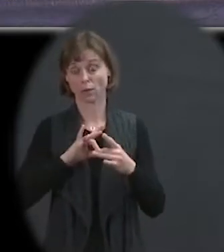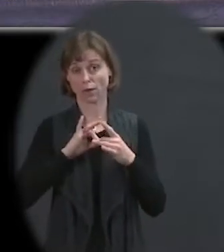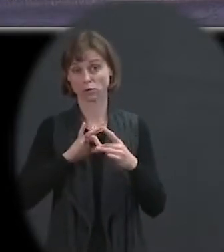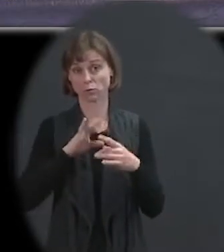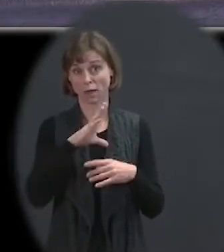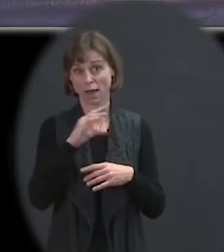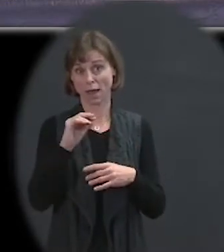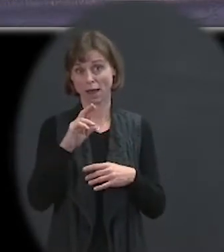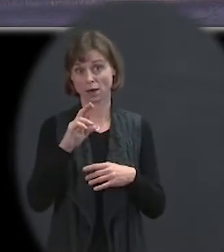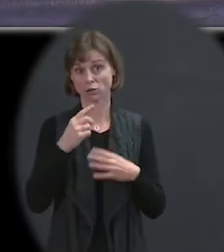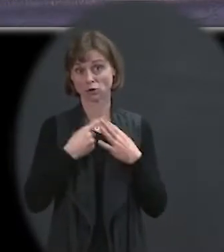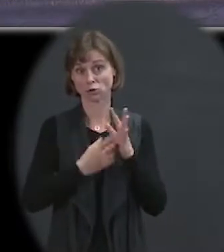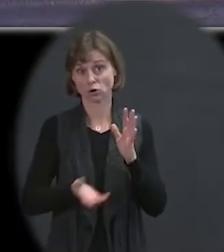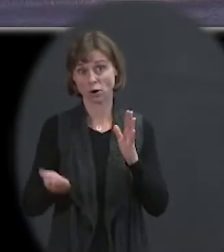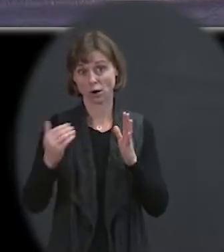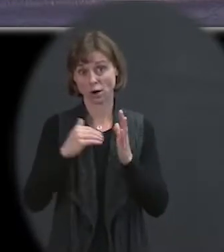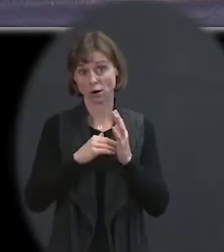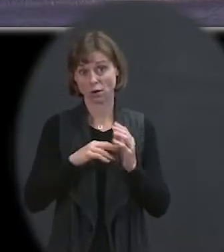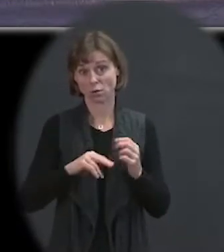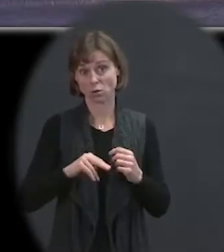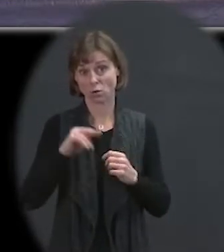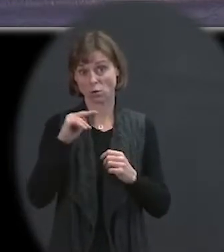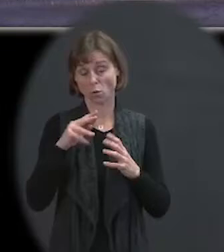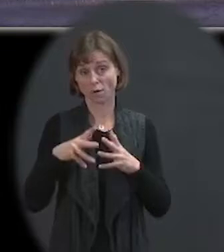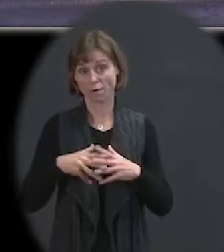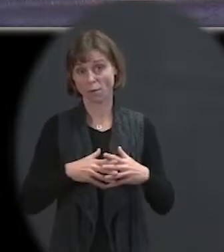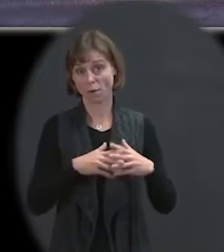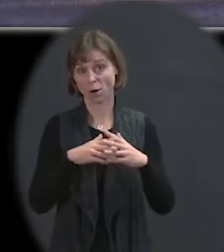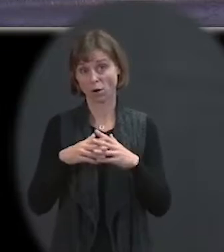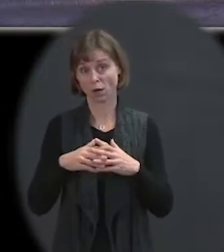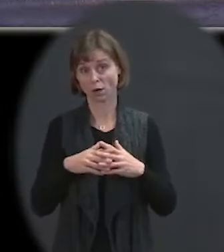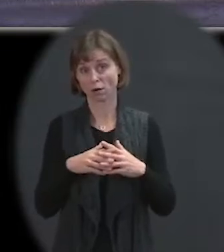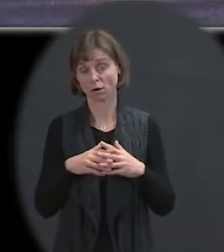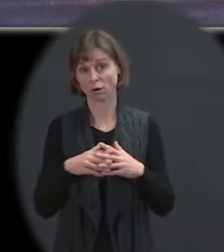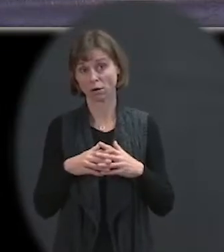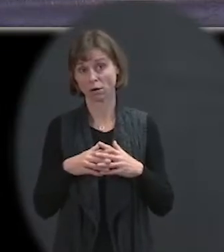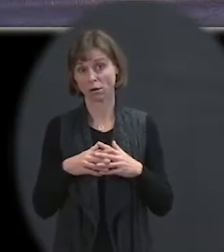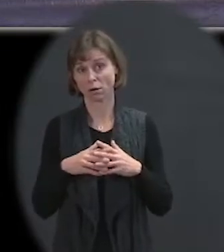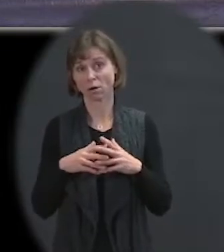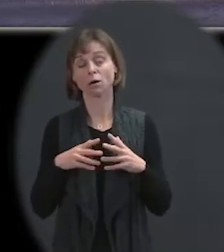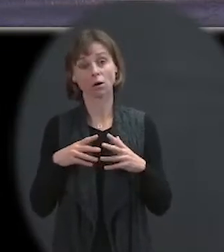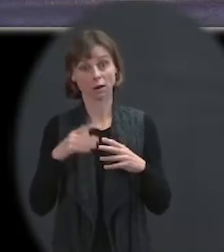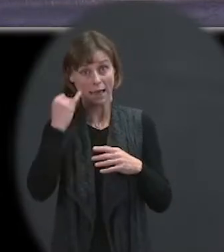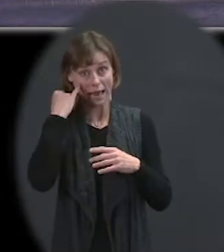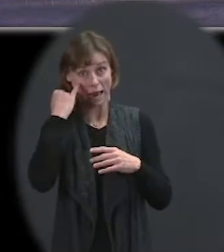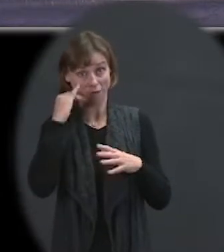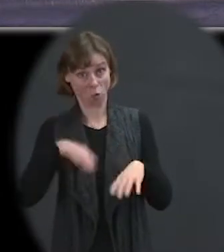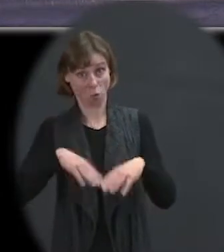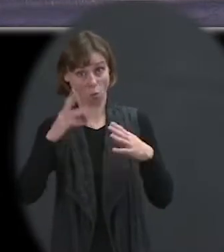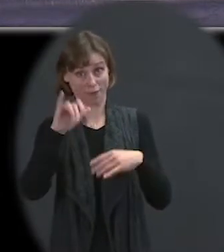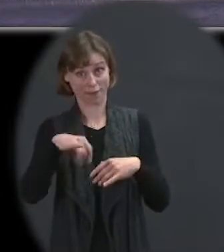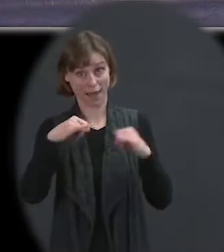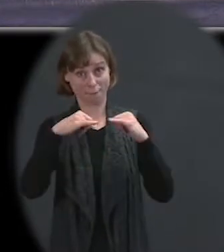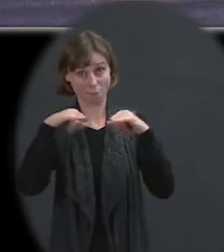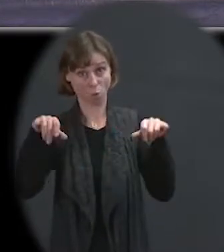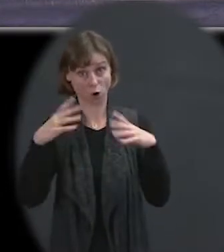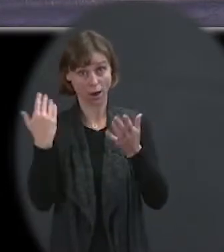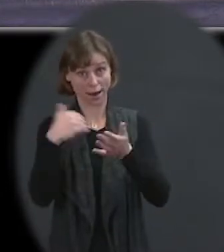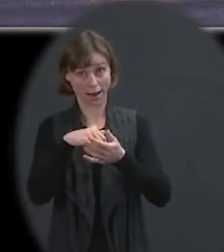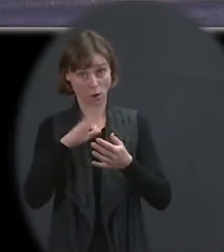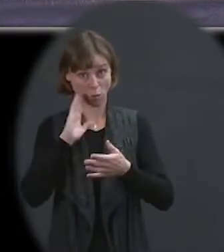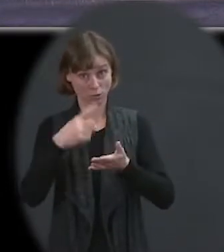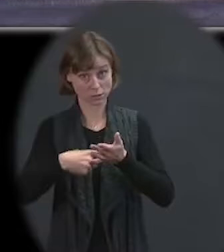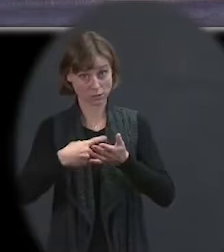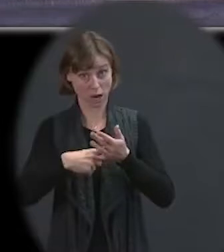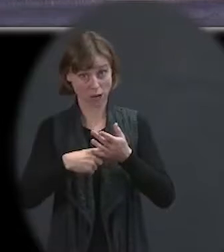restarting the North American economy. Would the reopening of the border be discussed, considered? Because this is